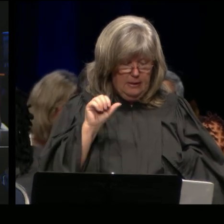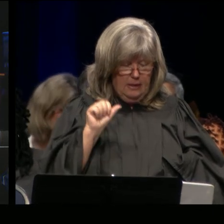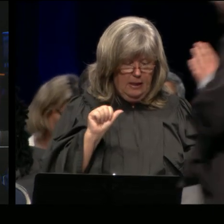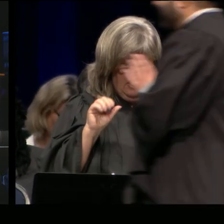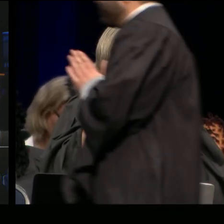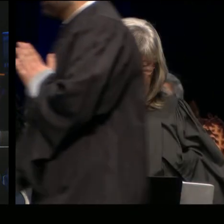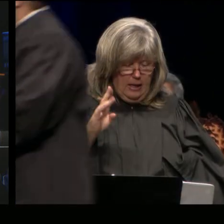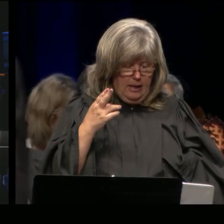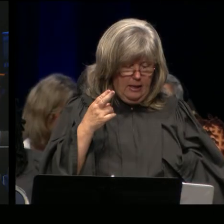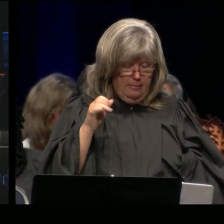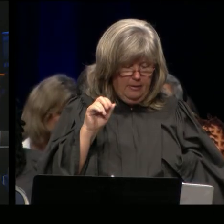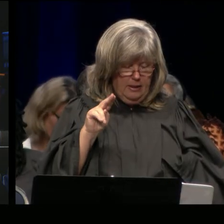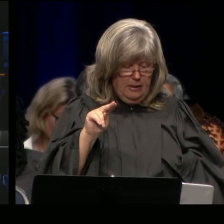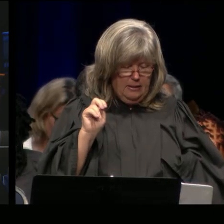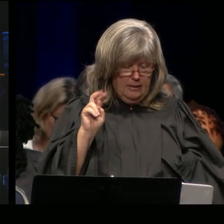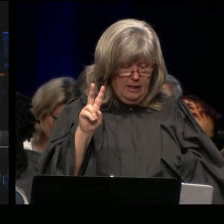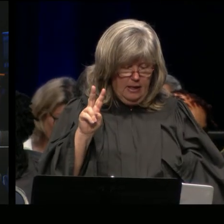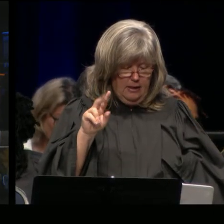Abhinav Thakur.